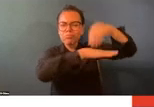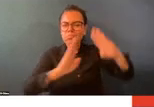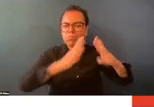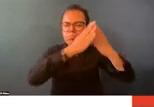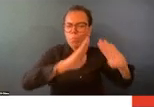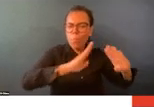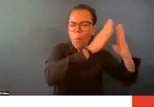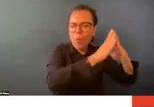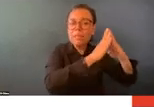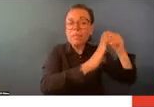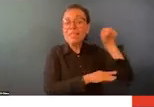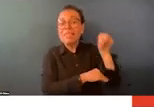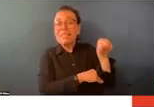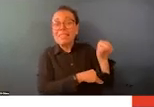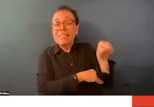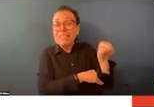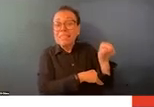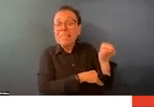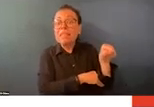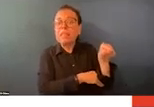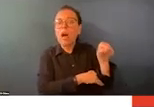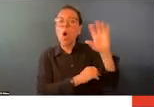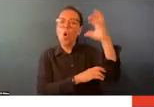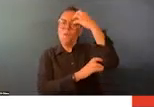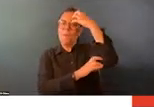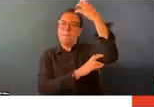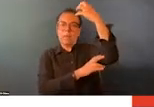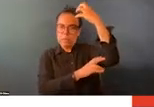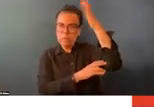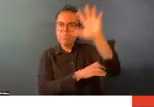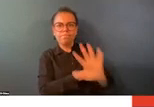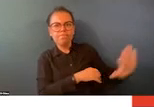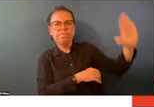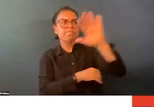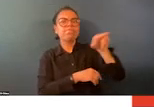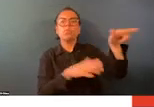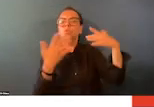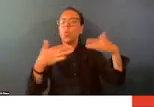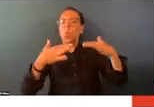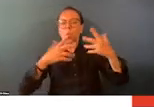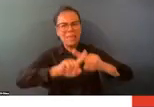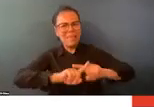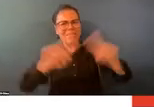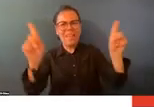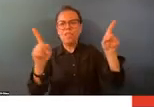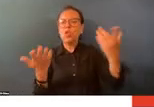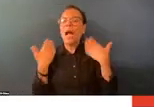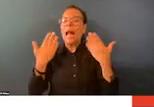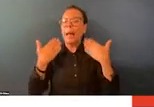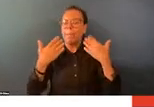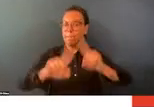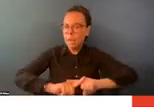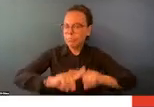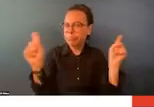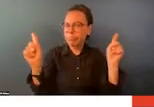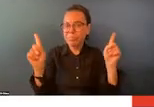has relatively low adaptive capacity. The country is particularly vulnerable to climate change given it